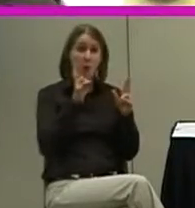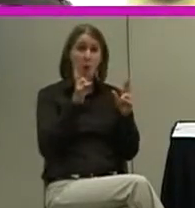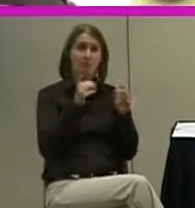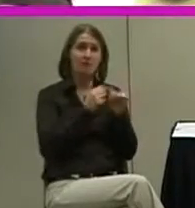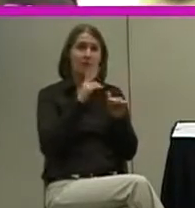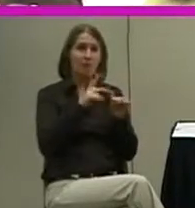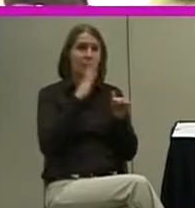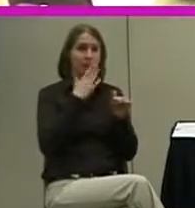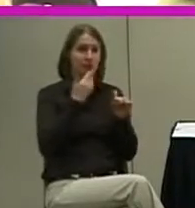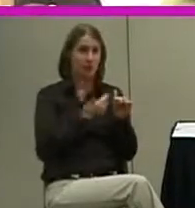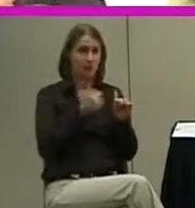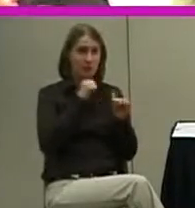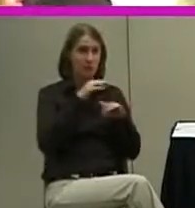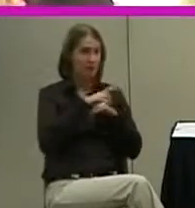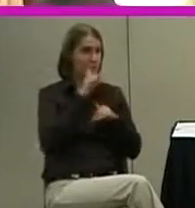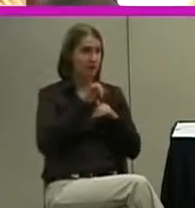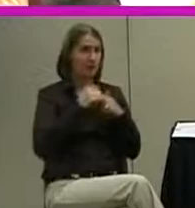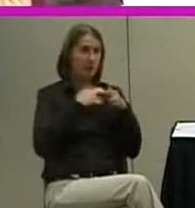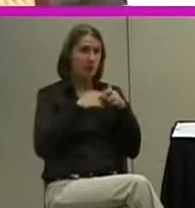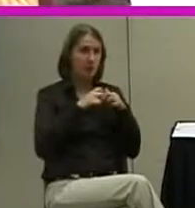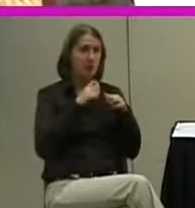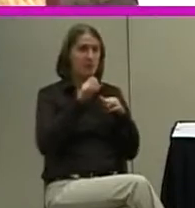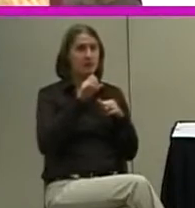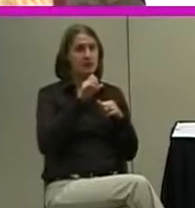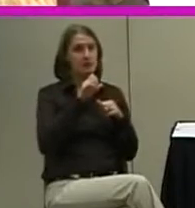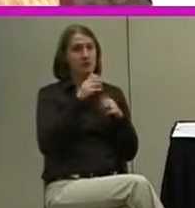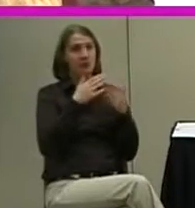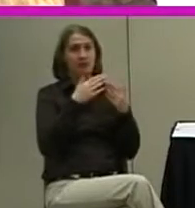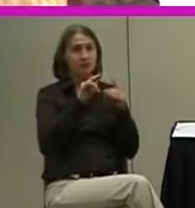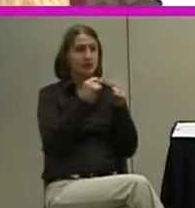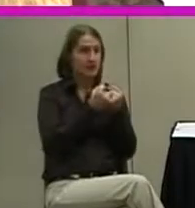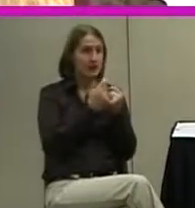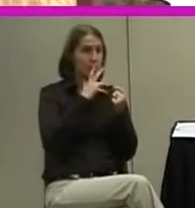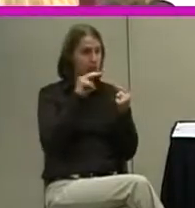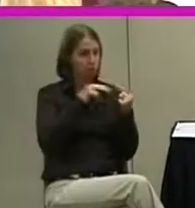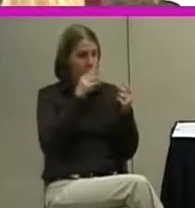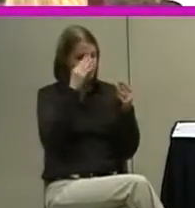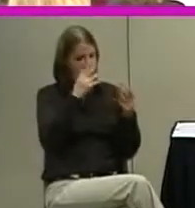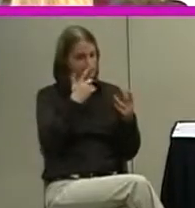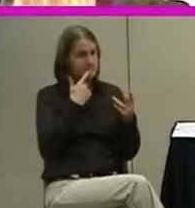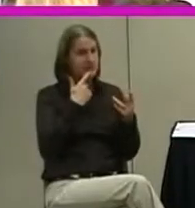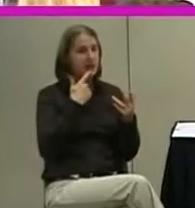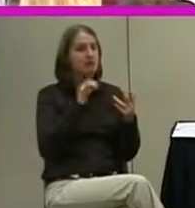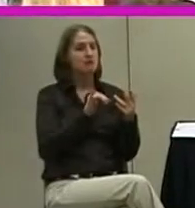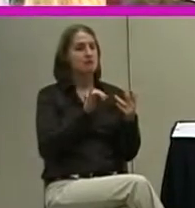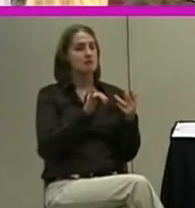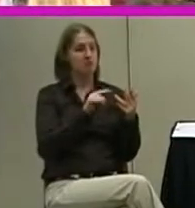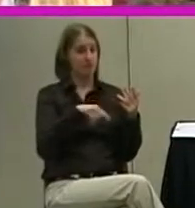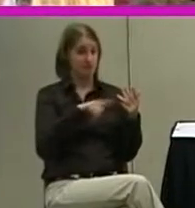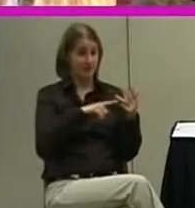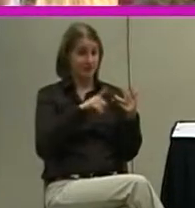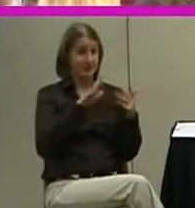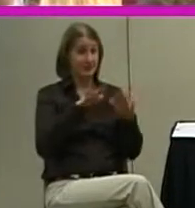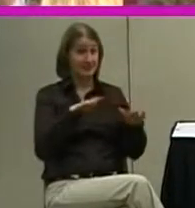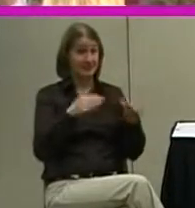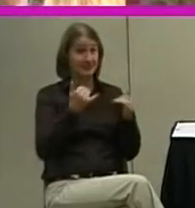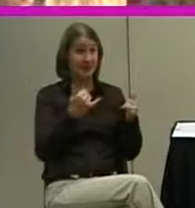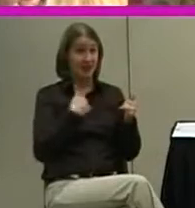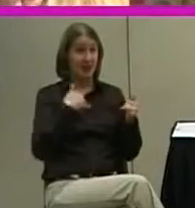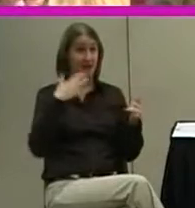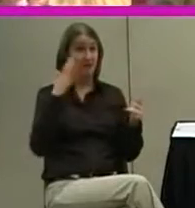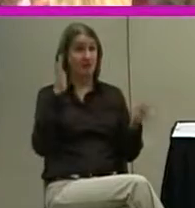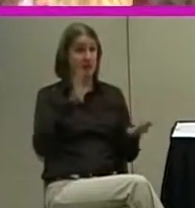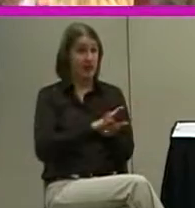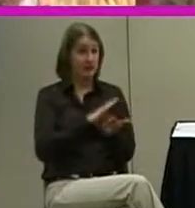follow-up, that SST, TAT, I-team would look at their data and say, are these kids now having fewer of